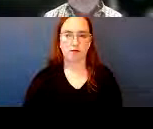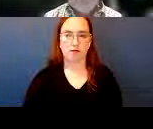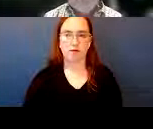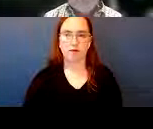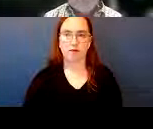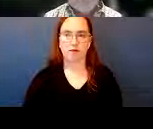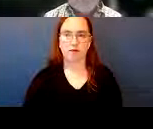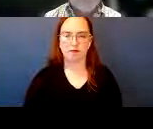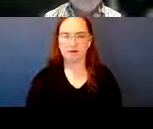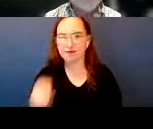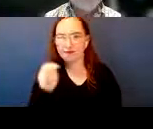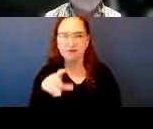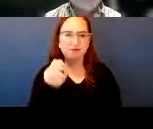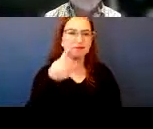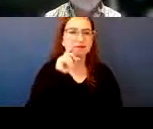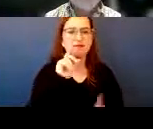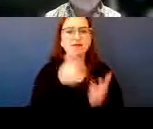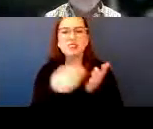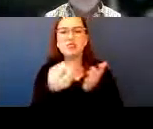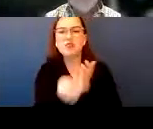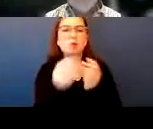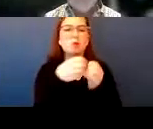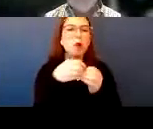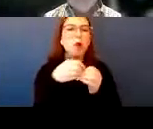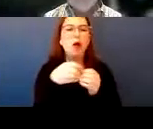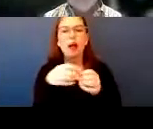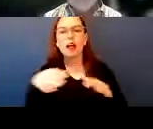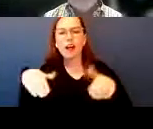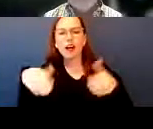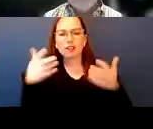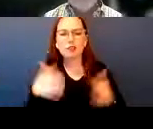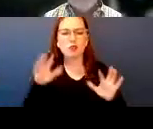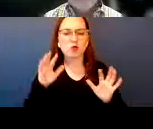Okay, a few more responses on this one.